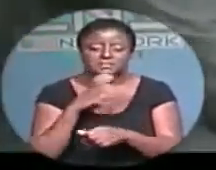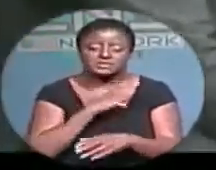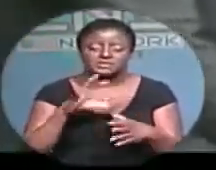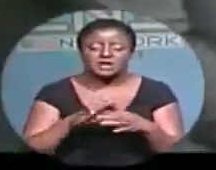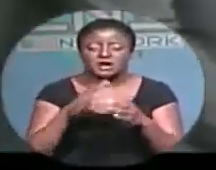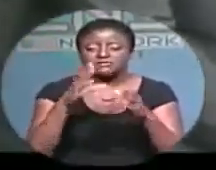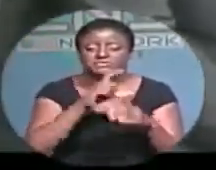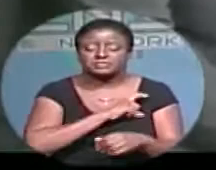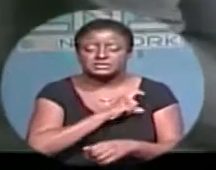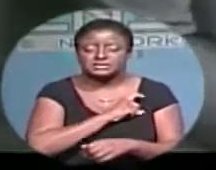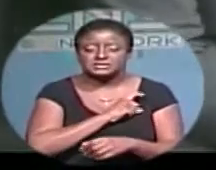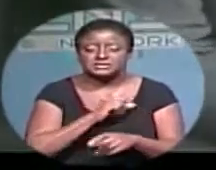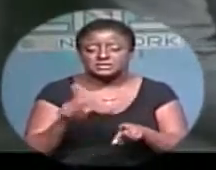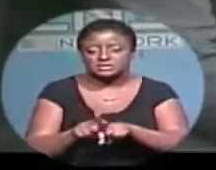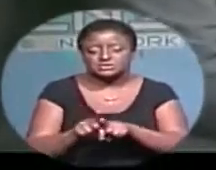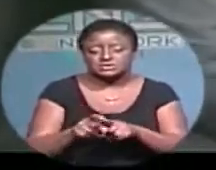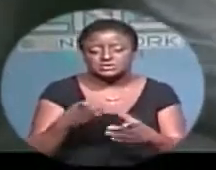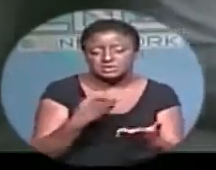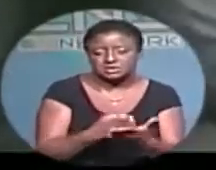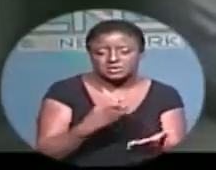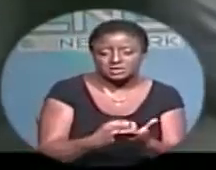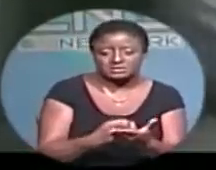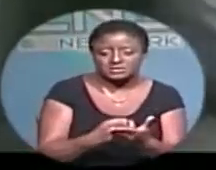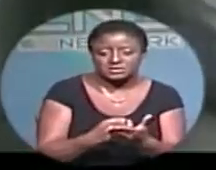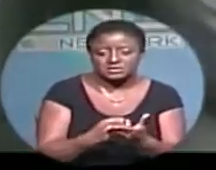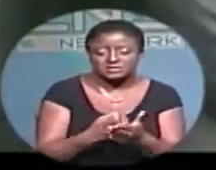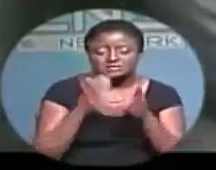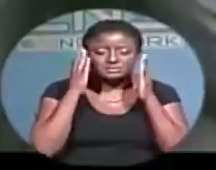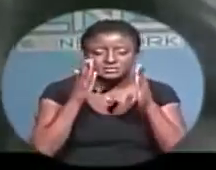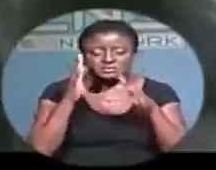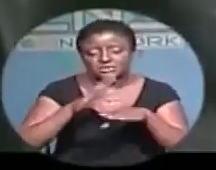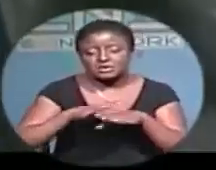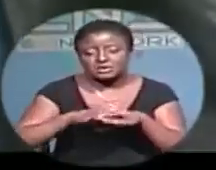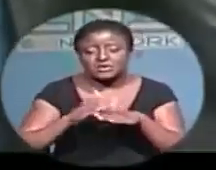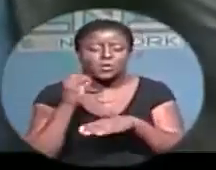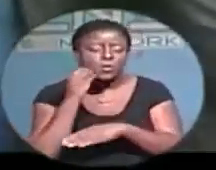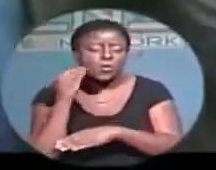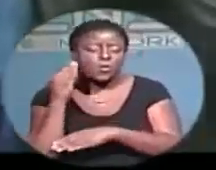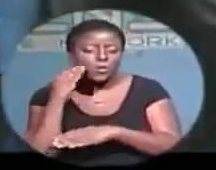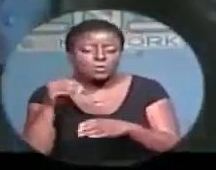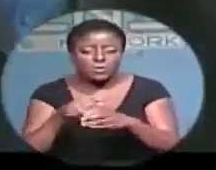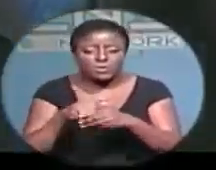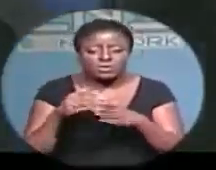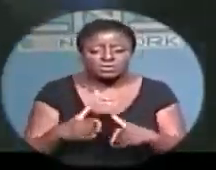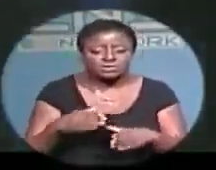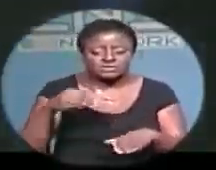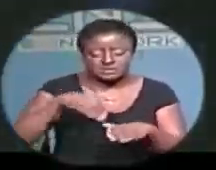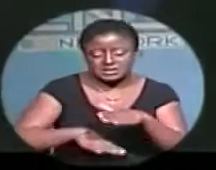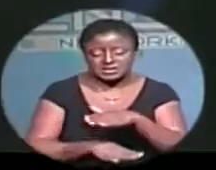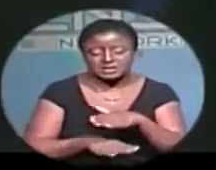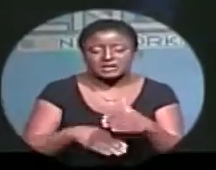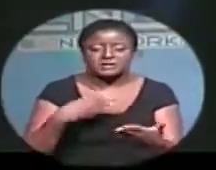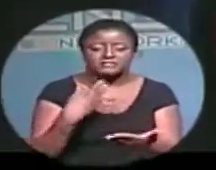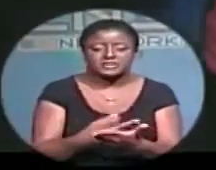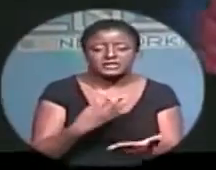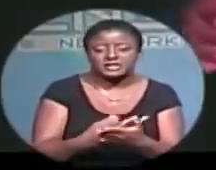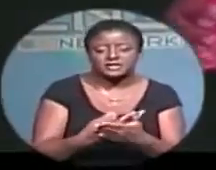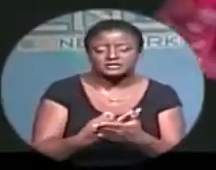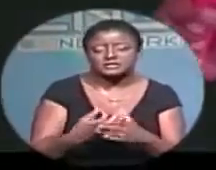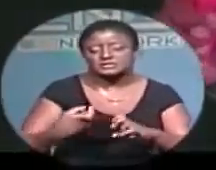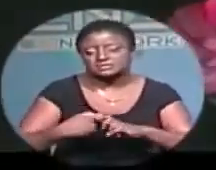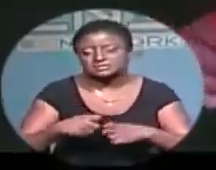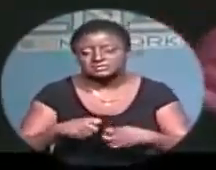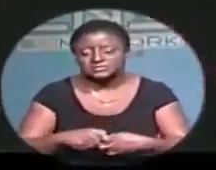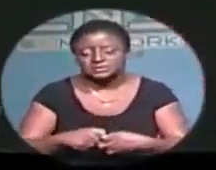the speech acknowledged the need to address homeowners in financial distress. For them, a voluntary mortgage plan, for the real estate